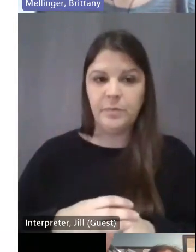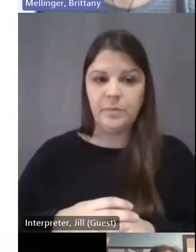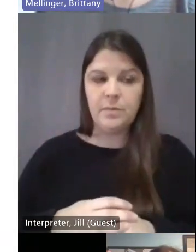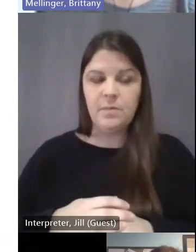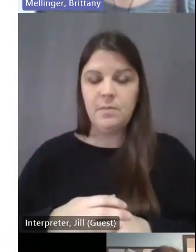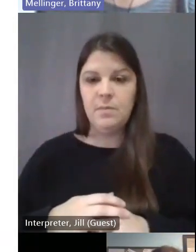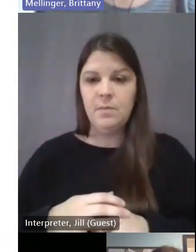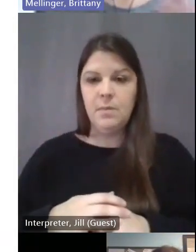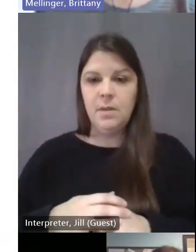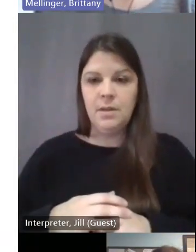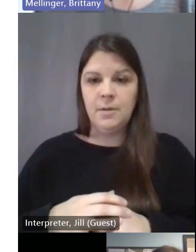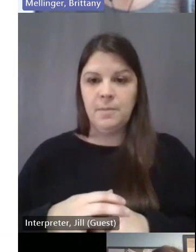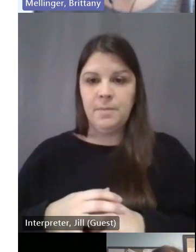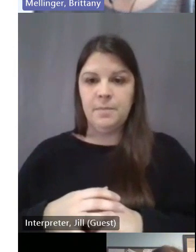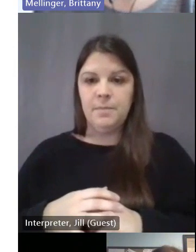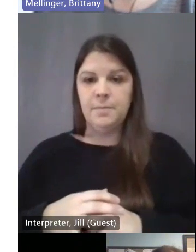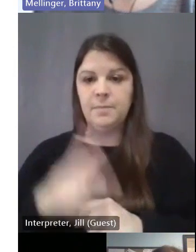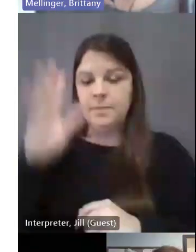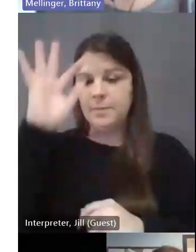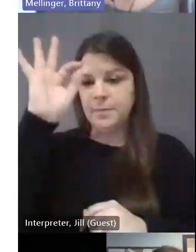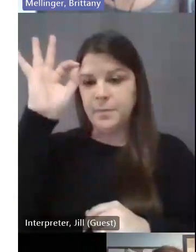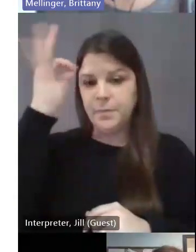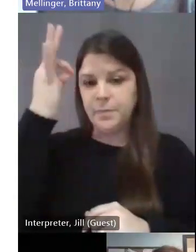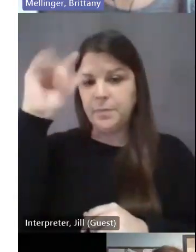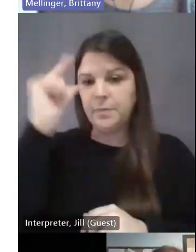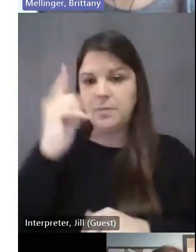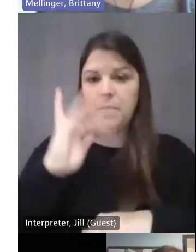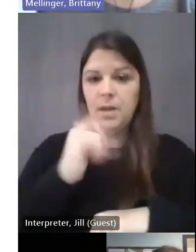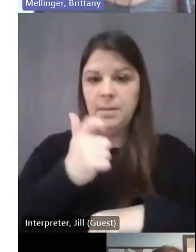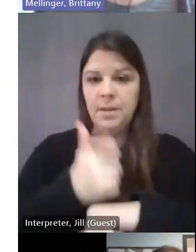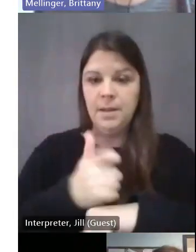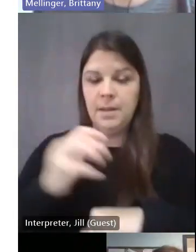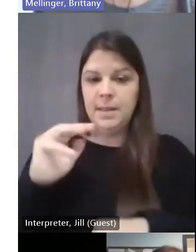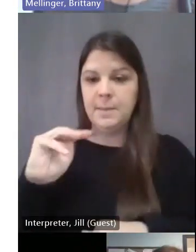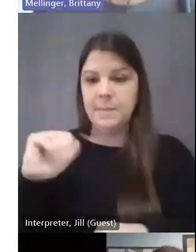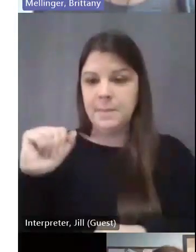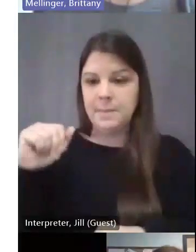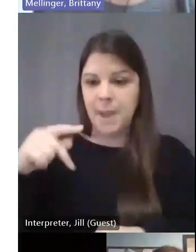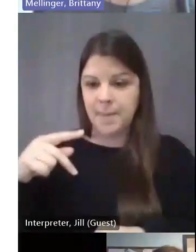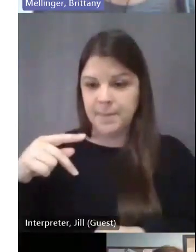when the federal government set up these maps to